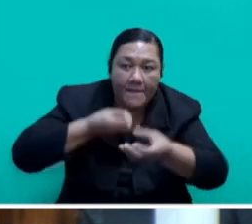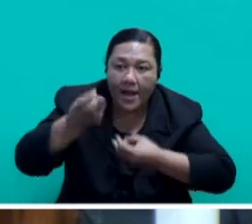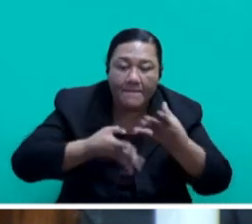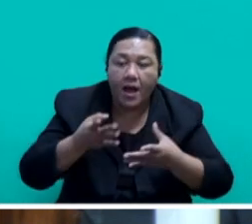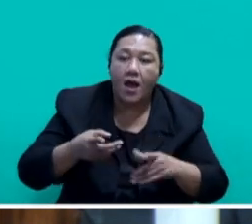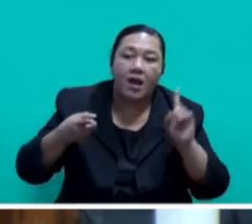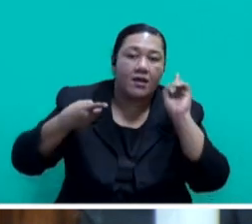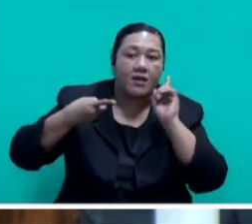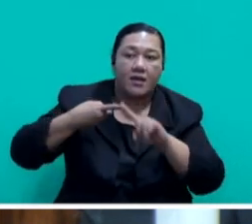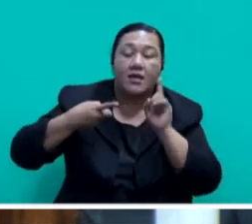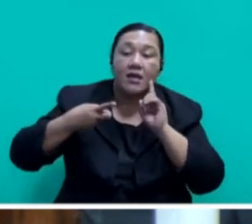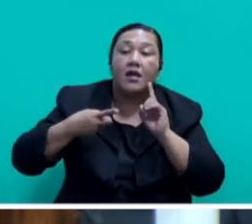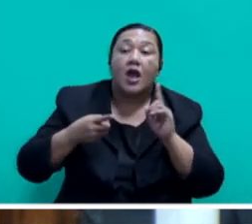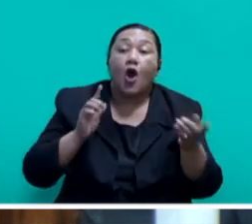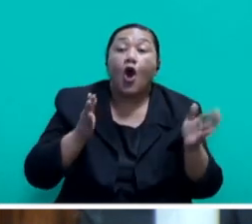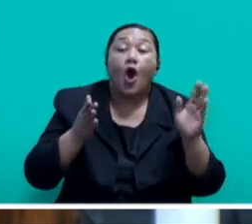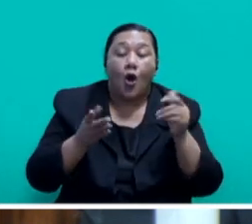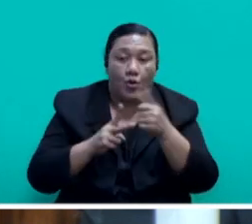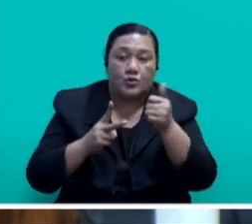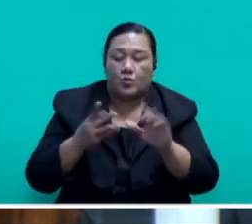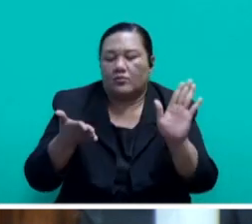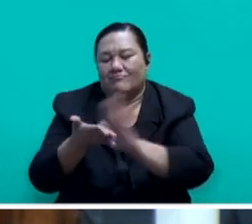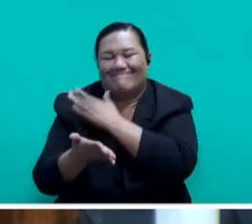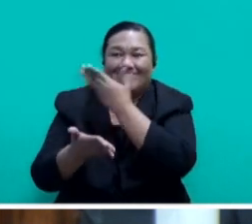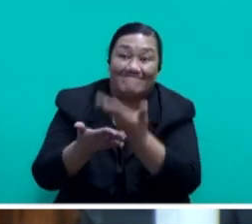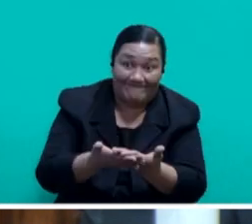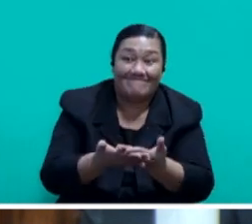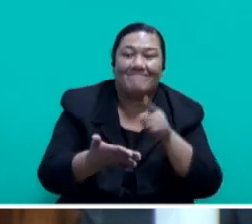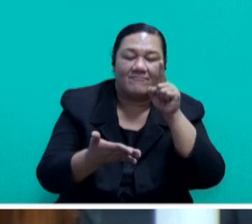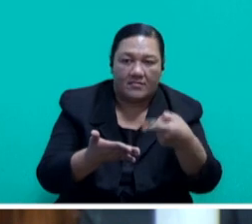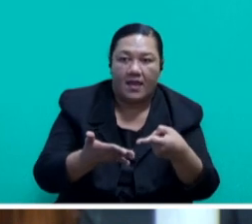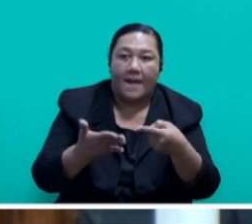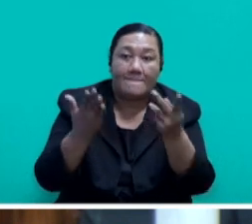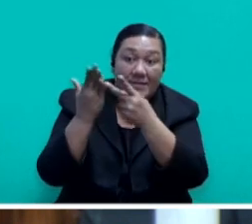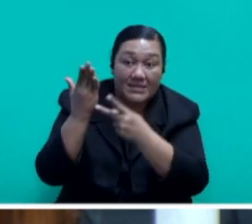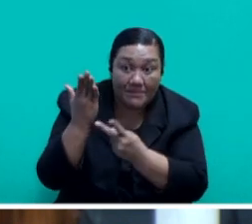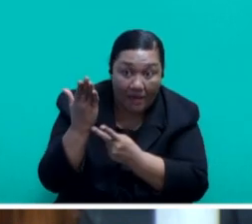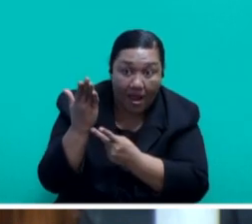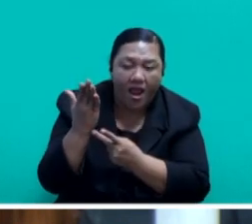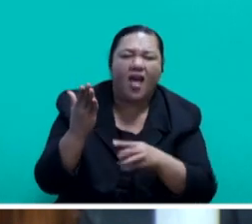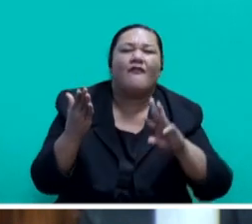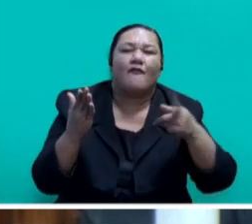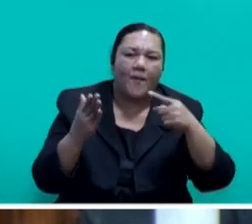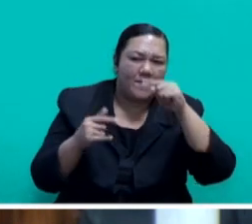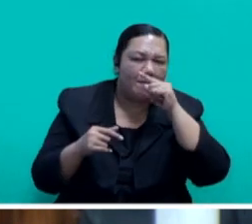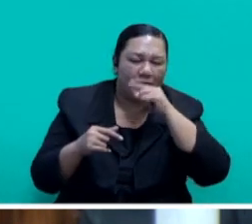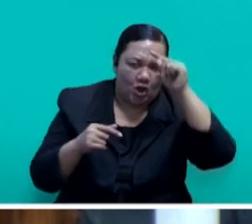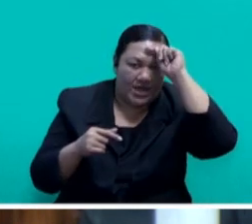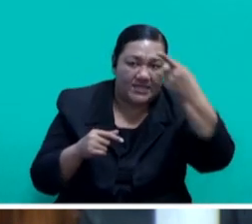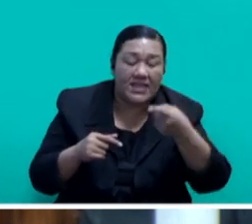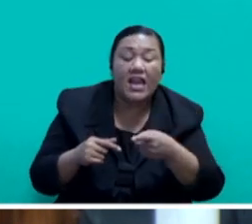also translates these principles into action. Over the past 6 months, we have empowered the people to